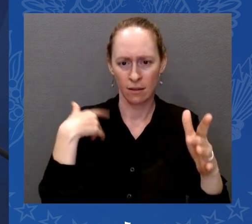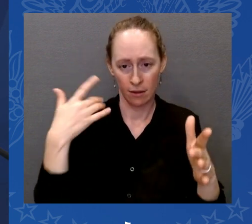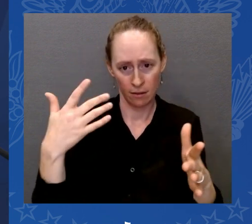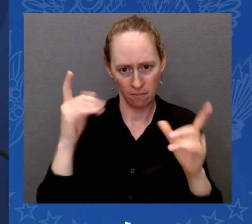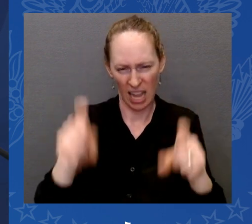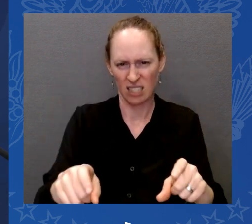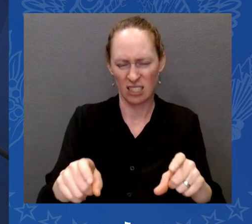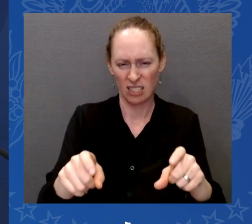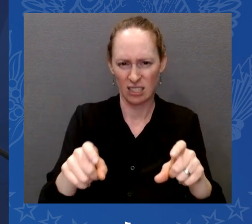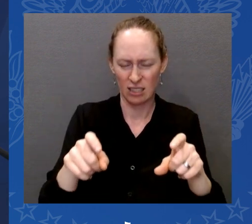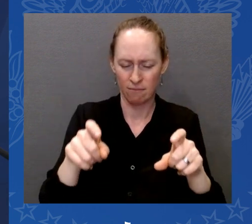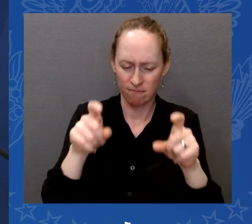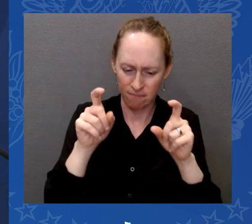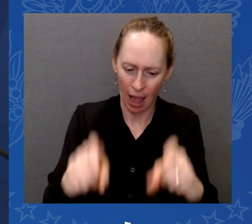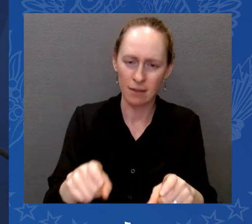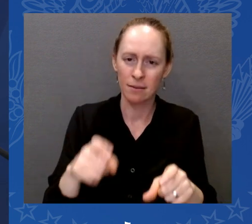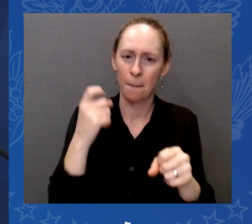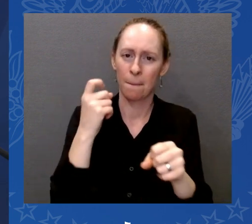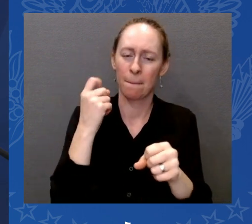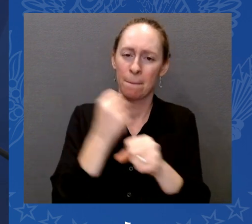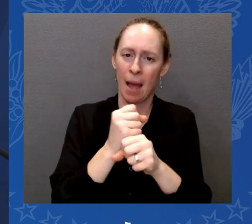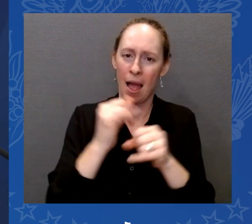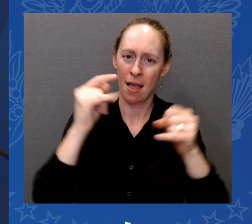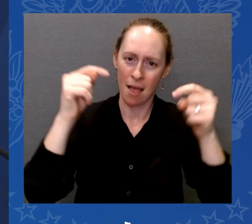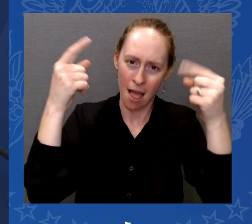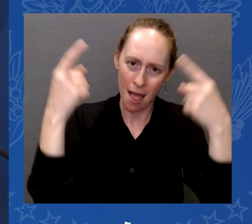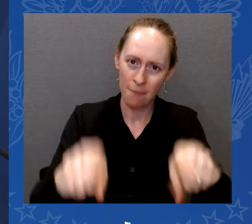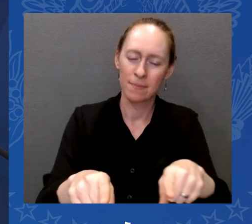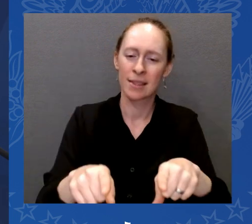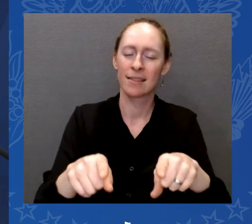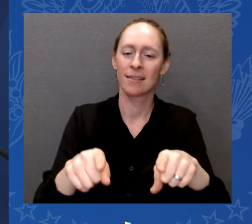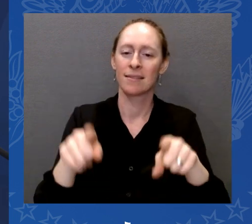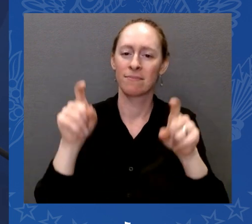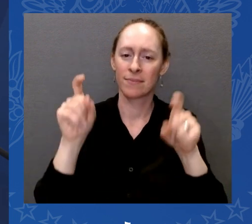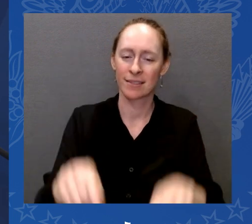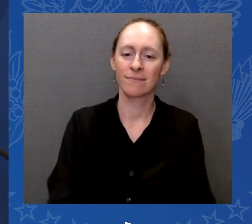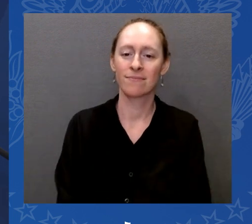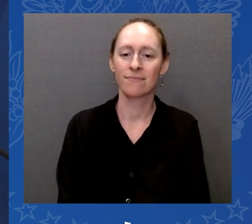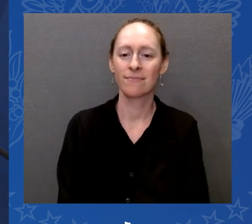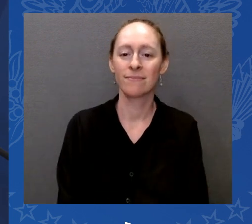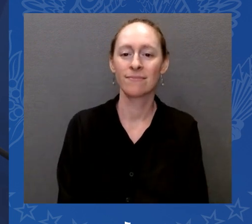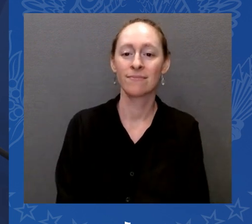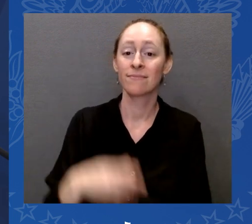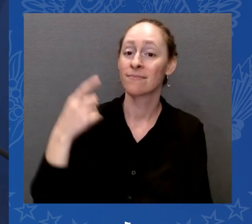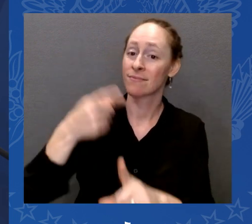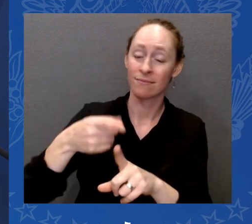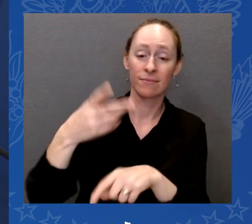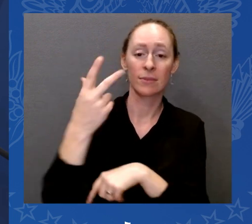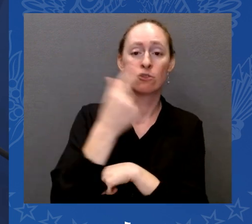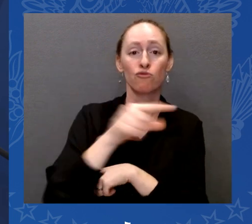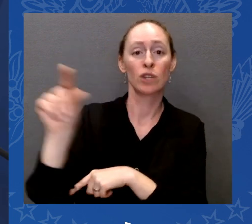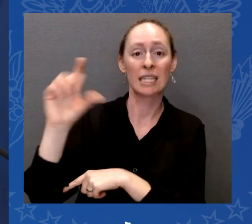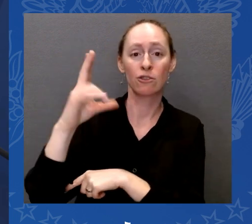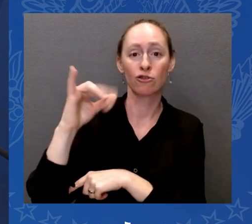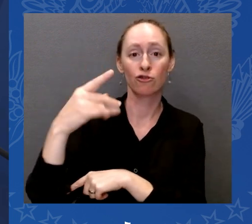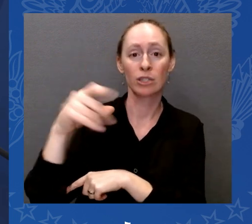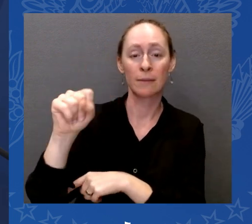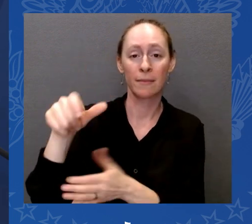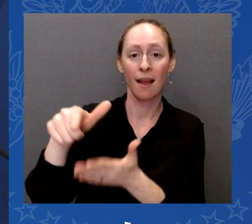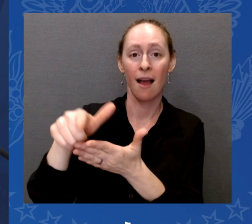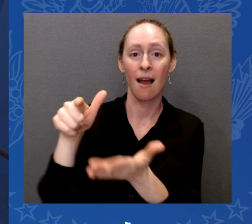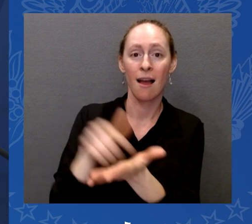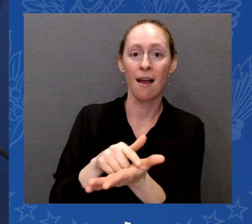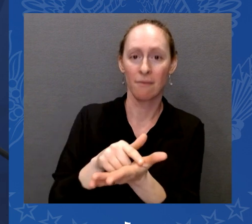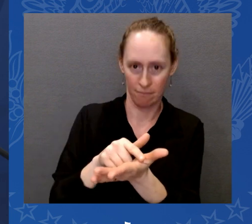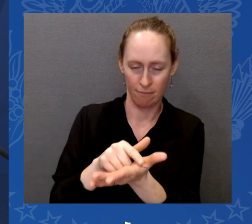the support of the legislature, the Green Chips Act, that gave us that extra leverage to say, I go back to Sanjay, I go back to